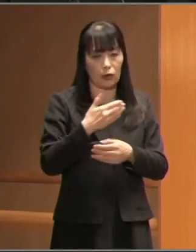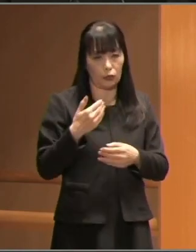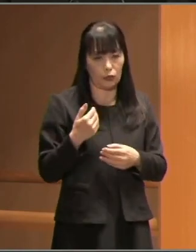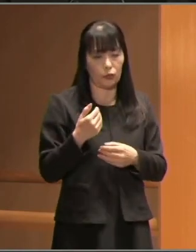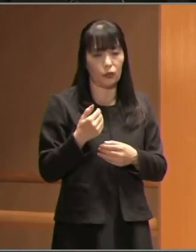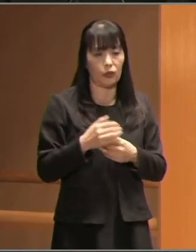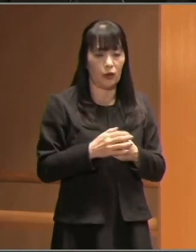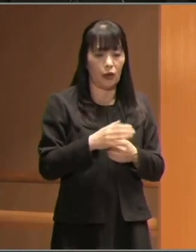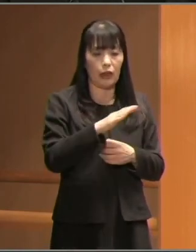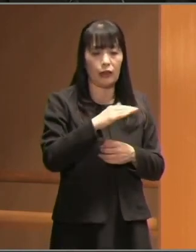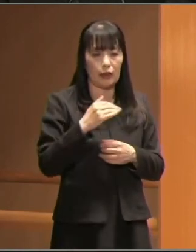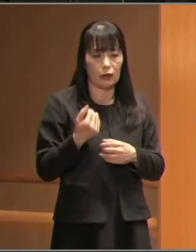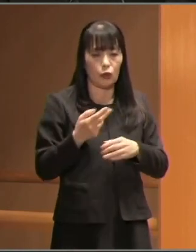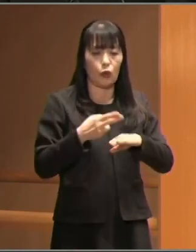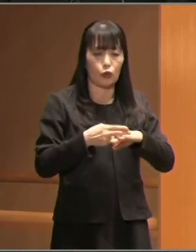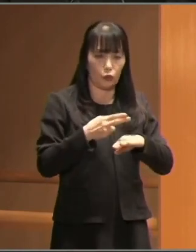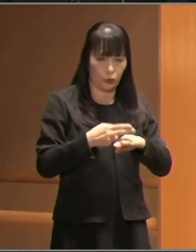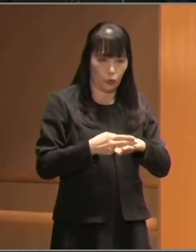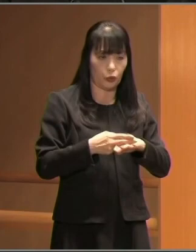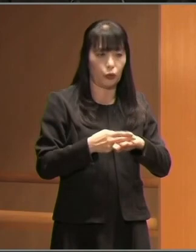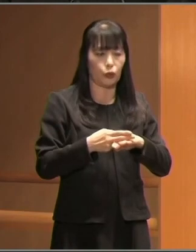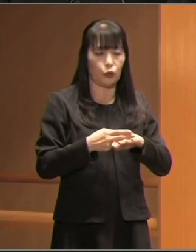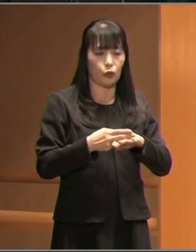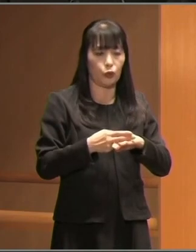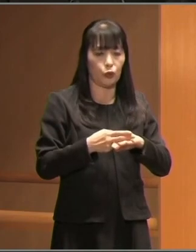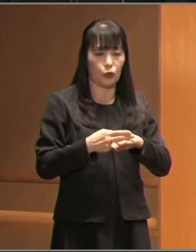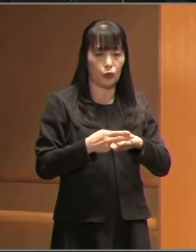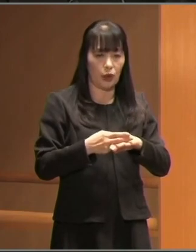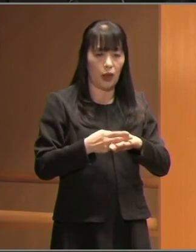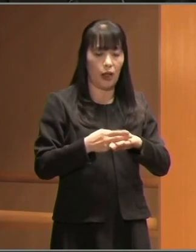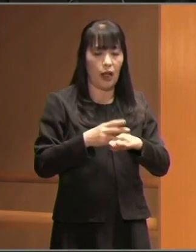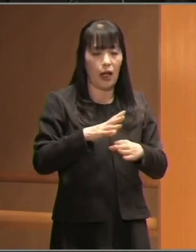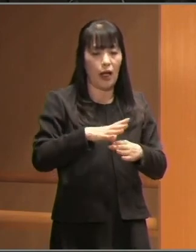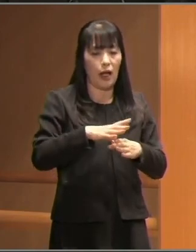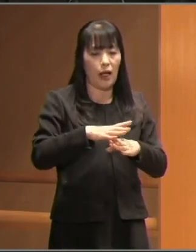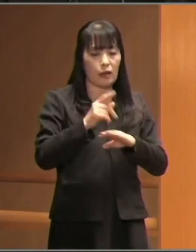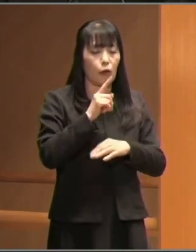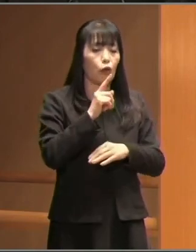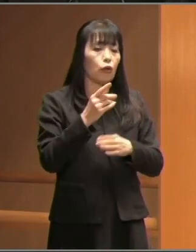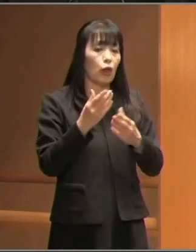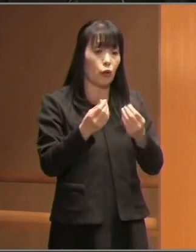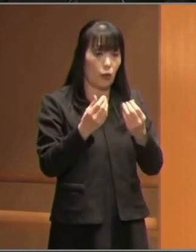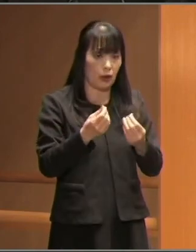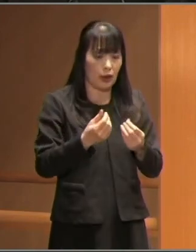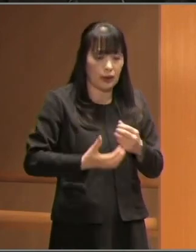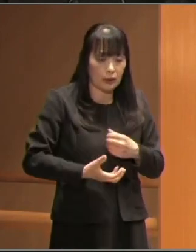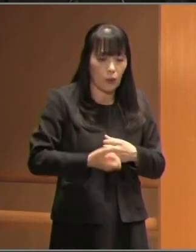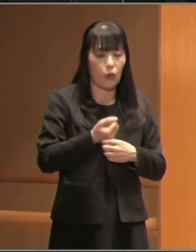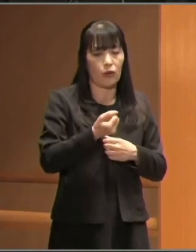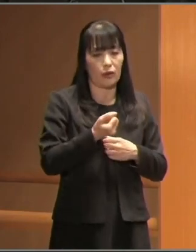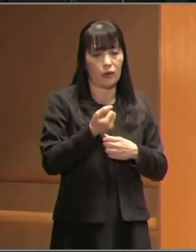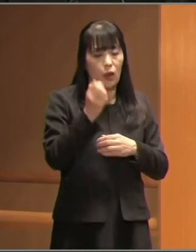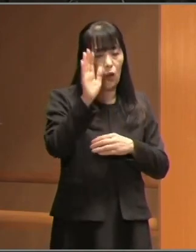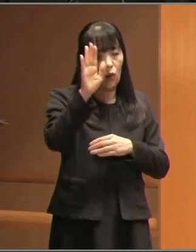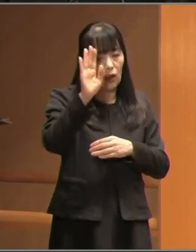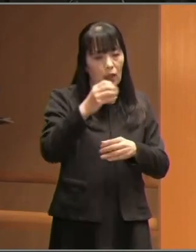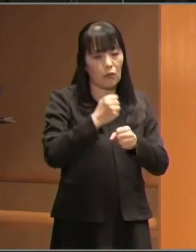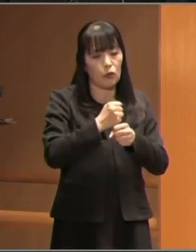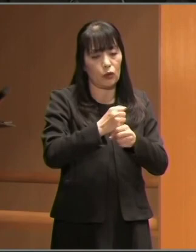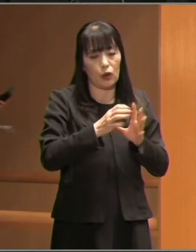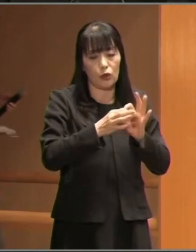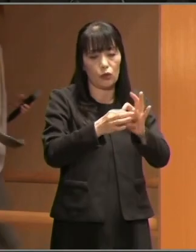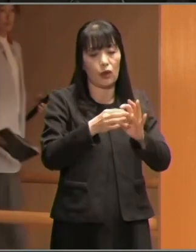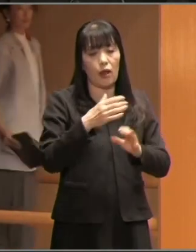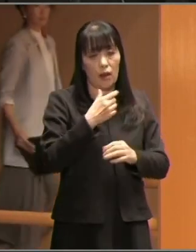is offered for various users, and as I said before, we are very confident about